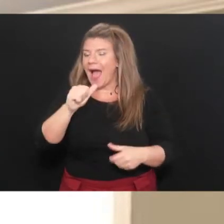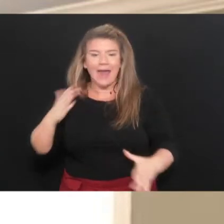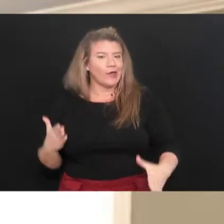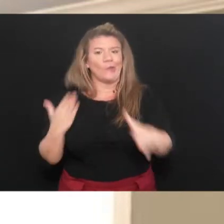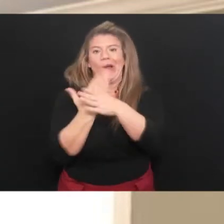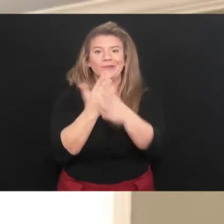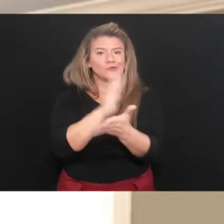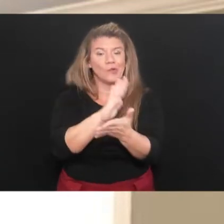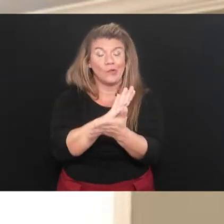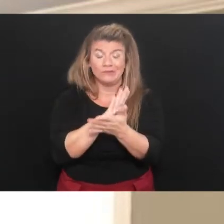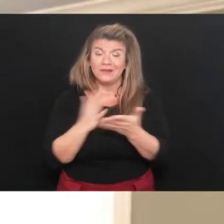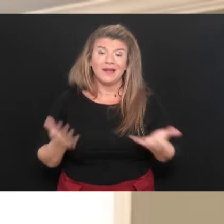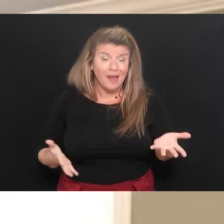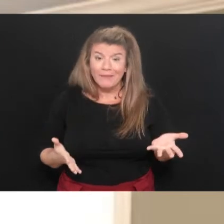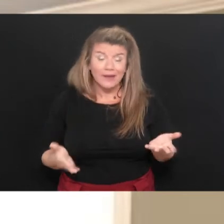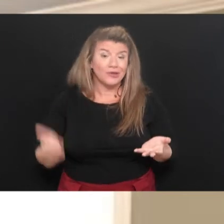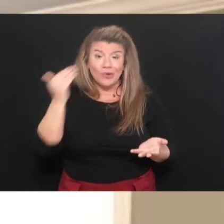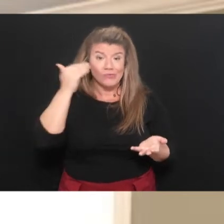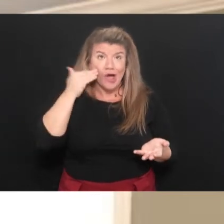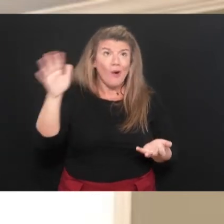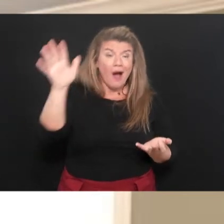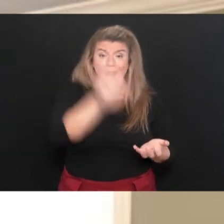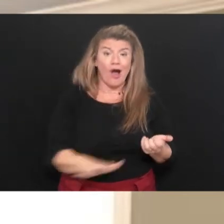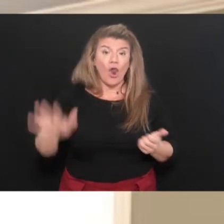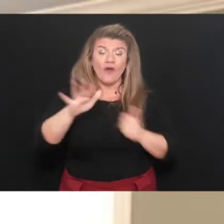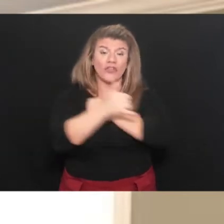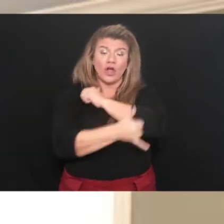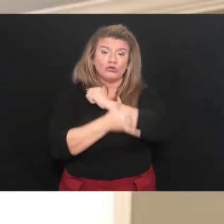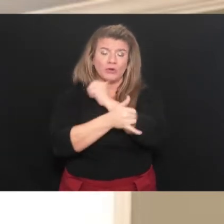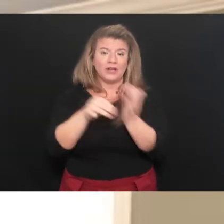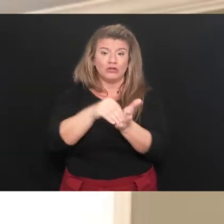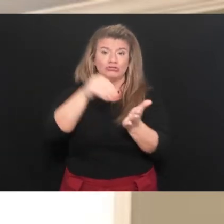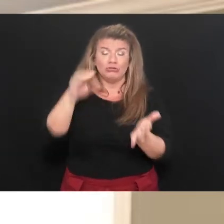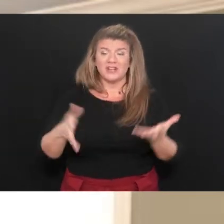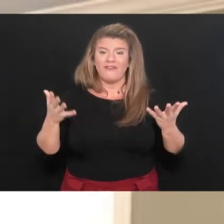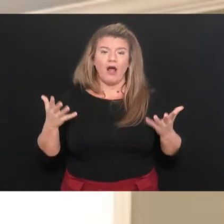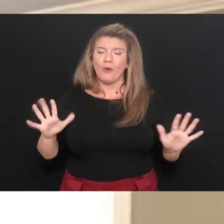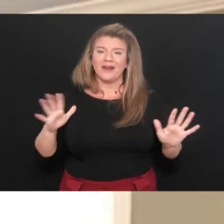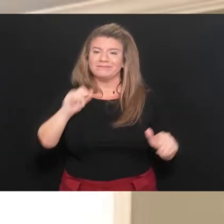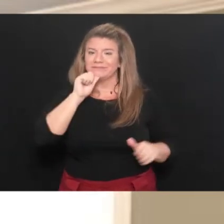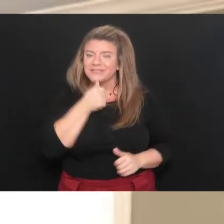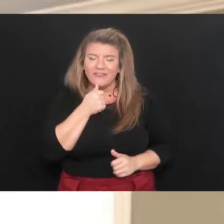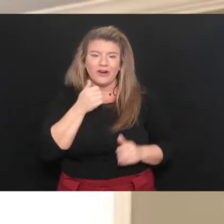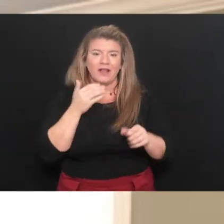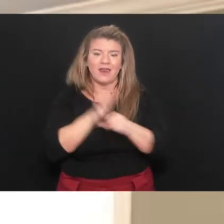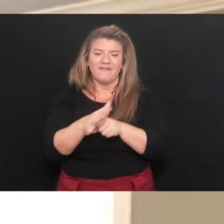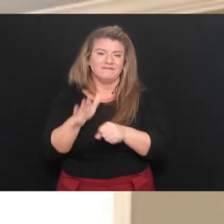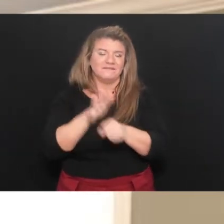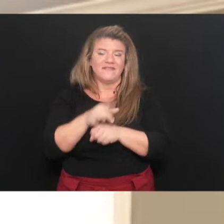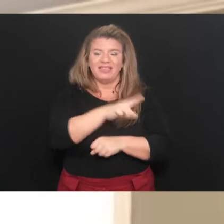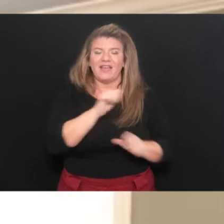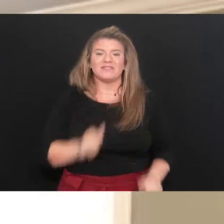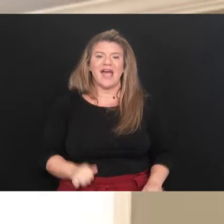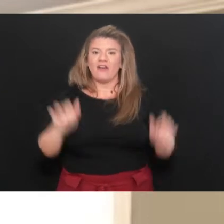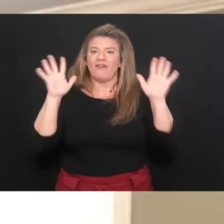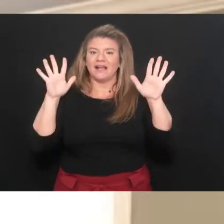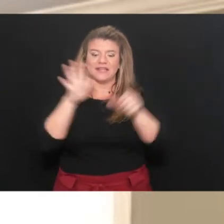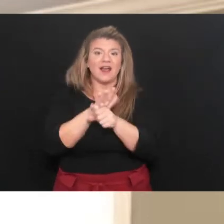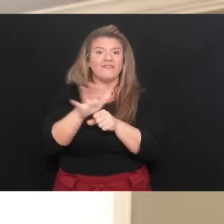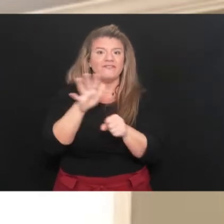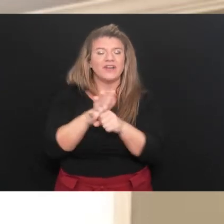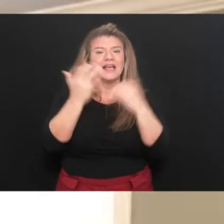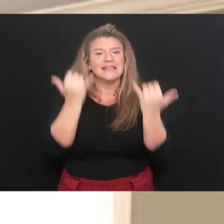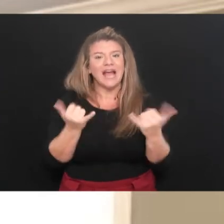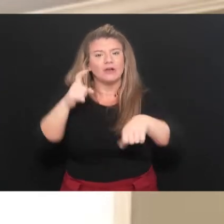you know, across the country, our students have paid enough. They've had to sacrifice enough. Let's get them back